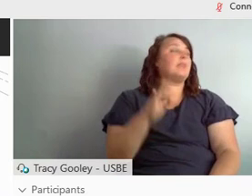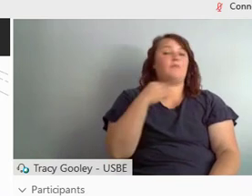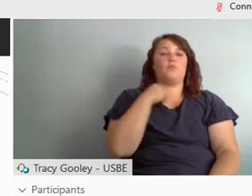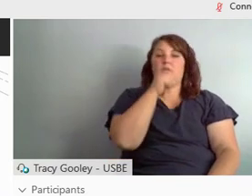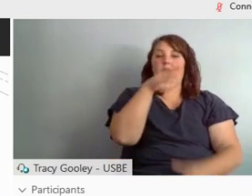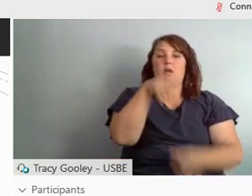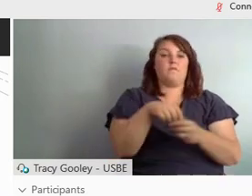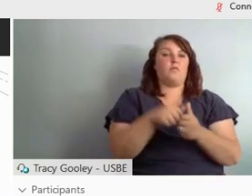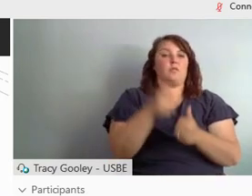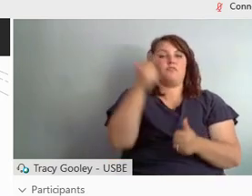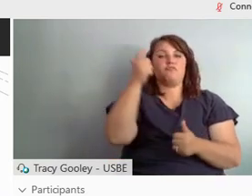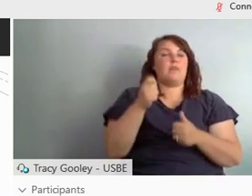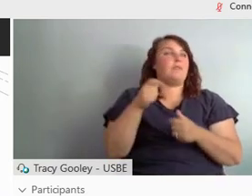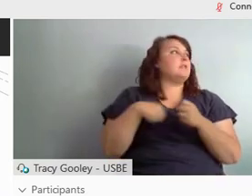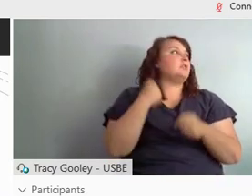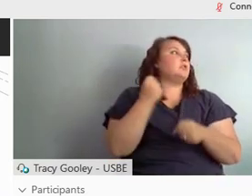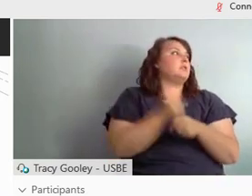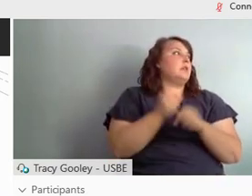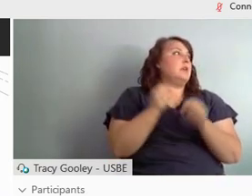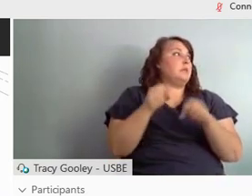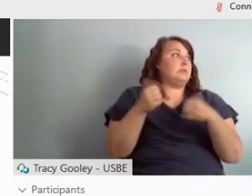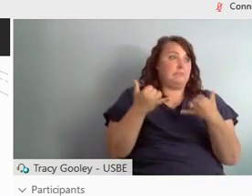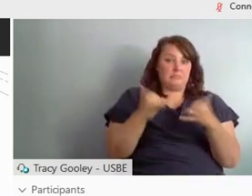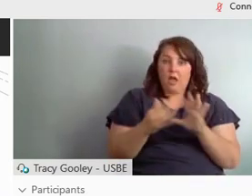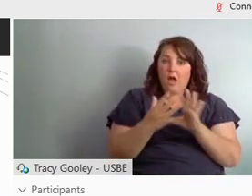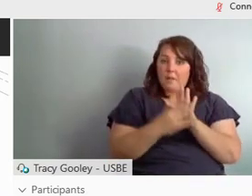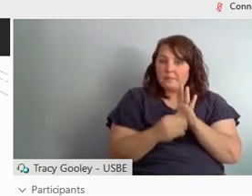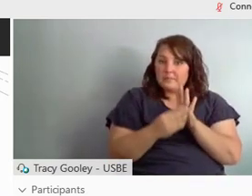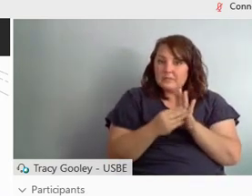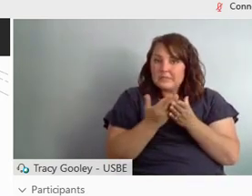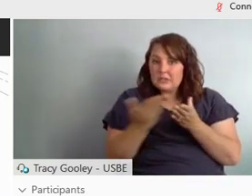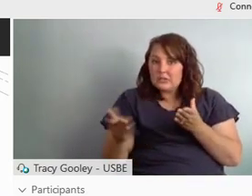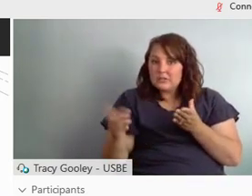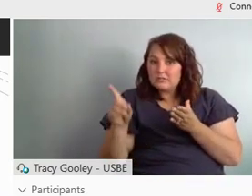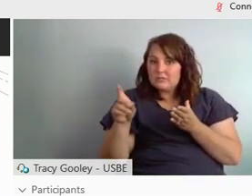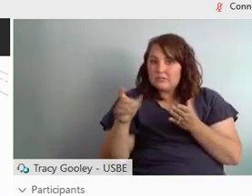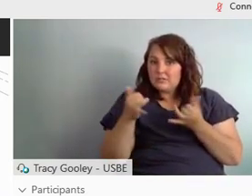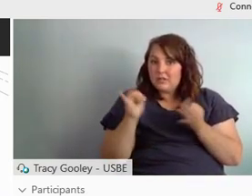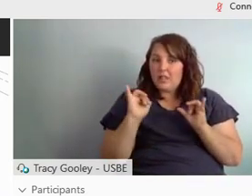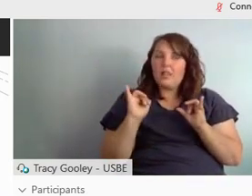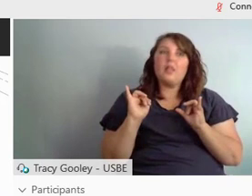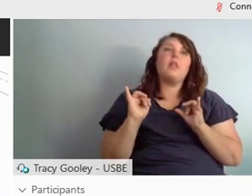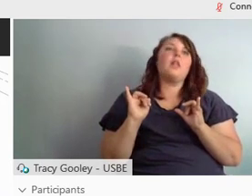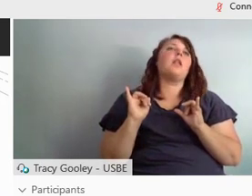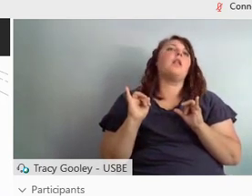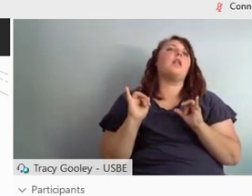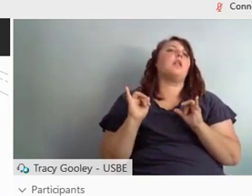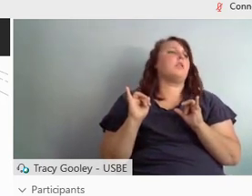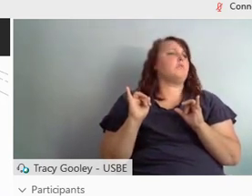If we are not participating in the grant this year, can we still get copies of the materials?